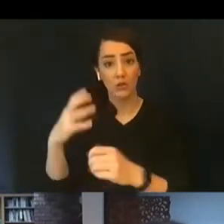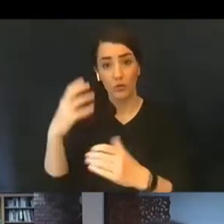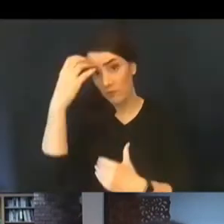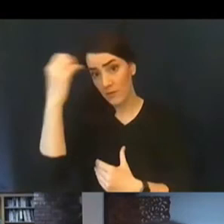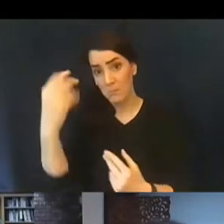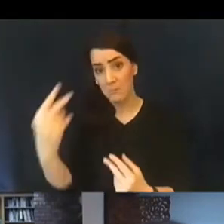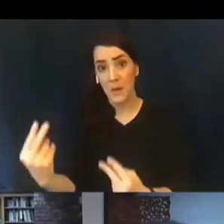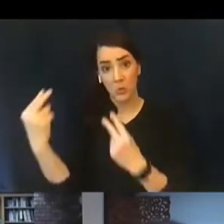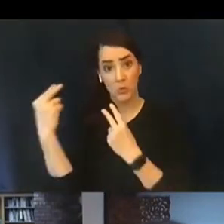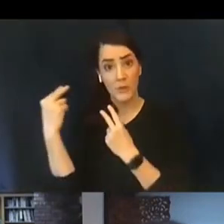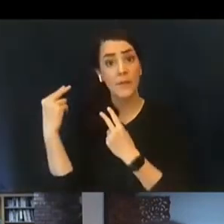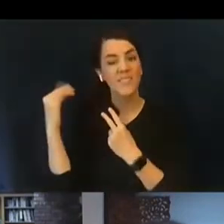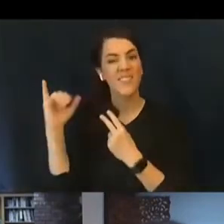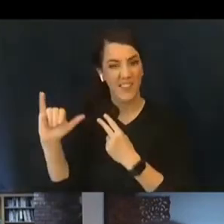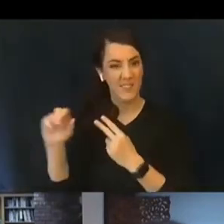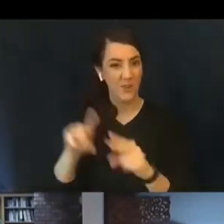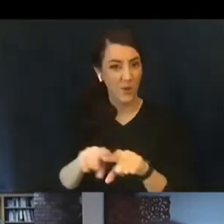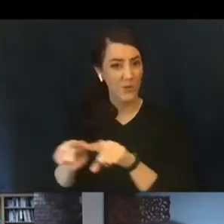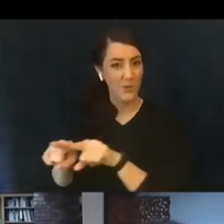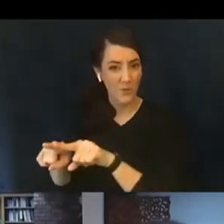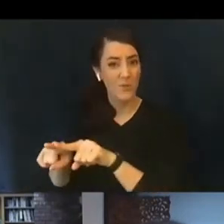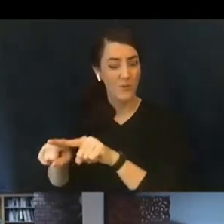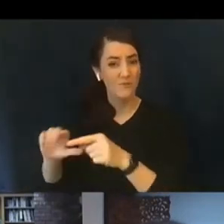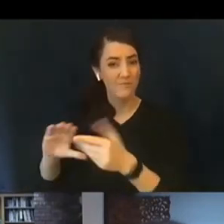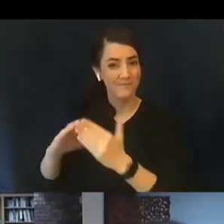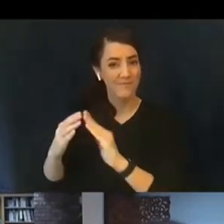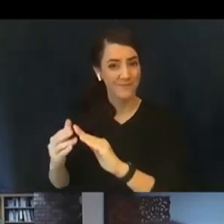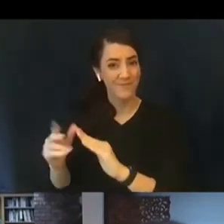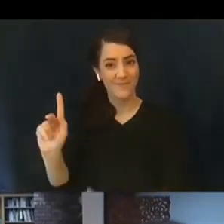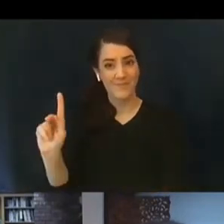I know they've been doing a lot of work. Um,